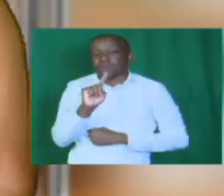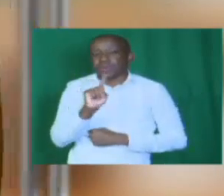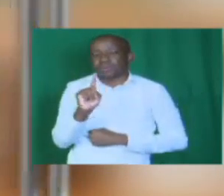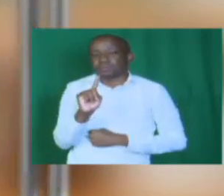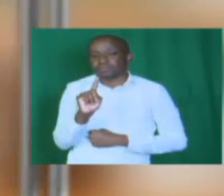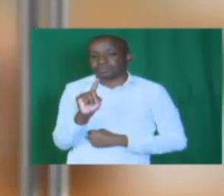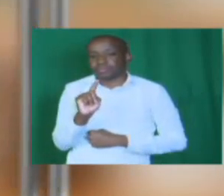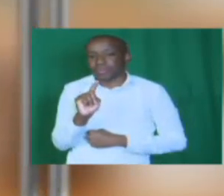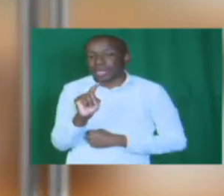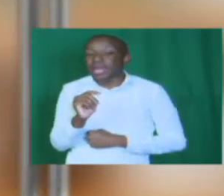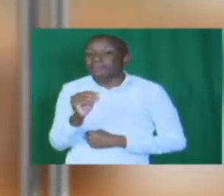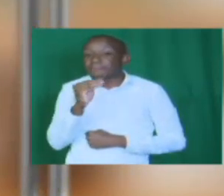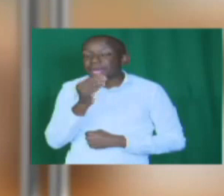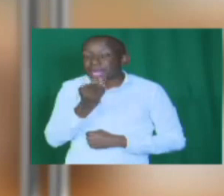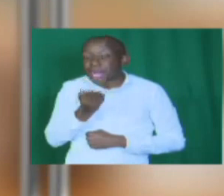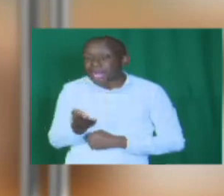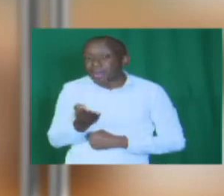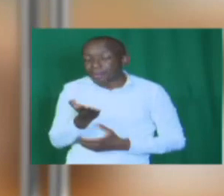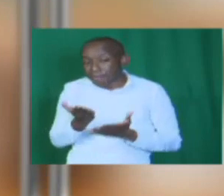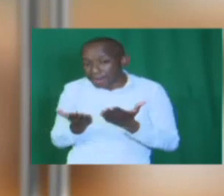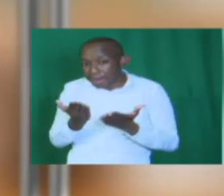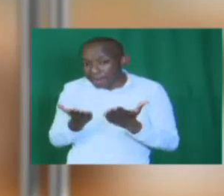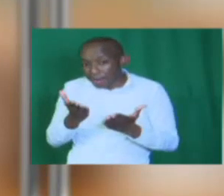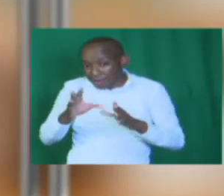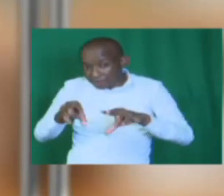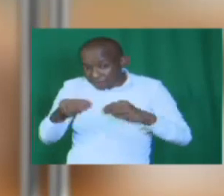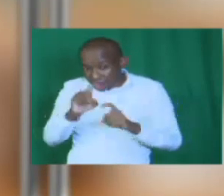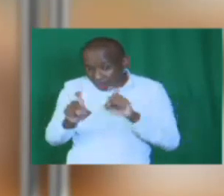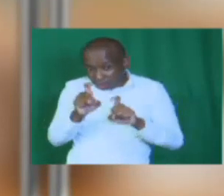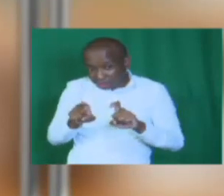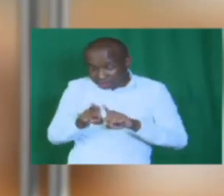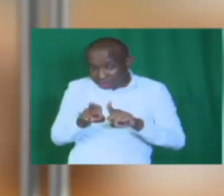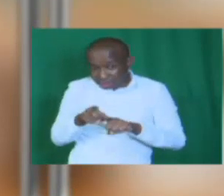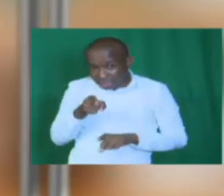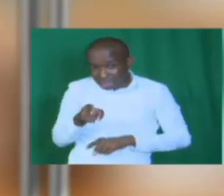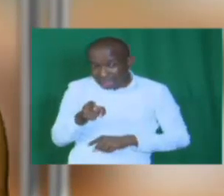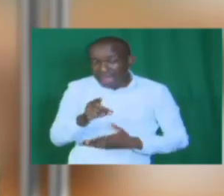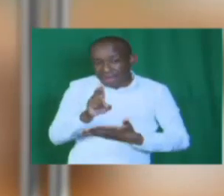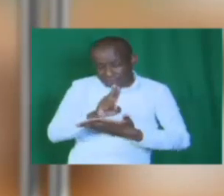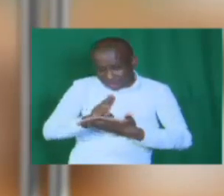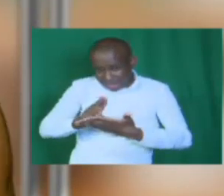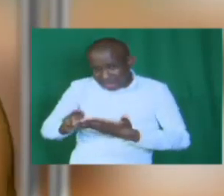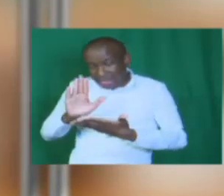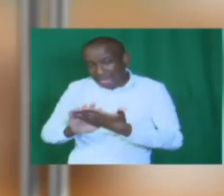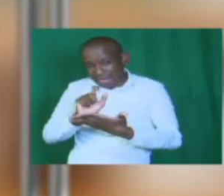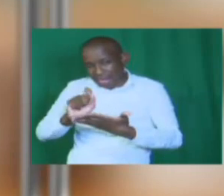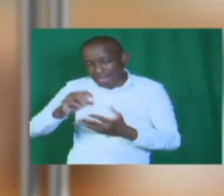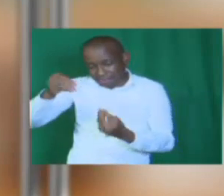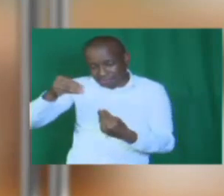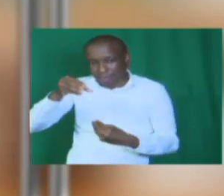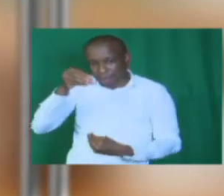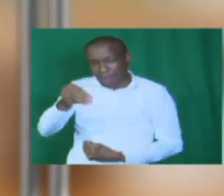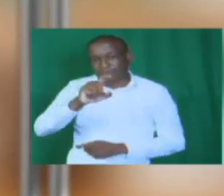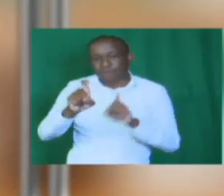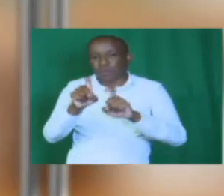text, and usually you are going to find questions like this in our reading and writing paper,